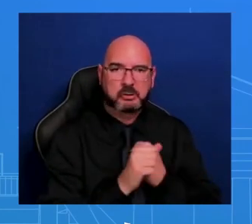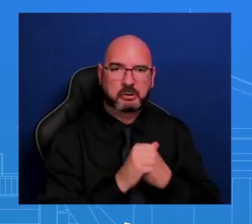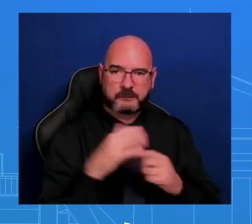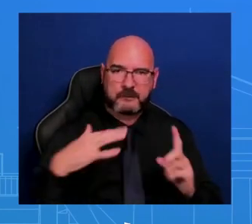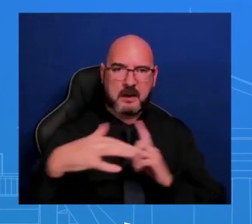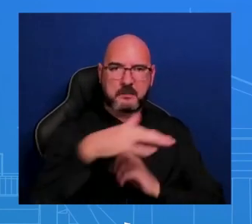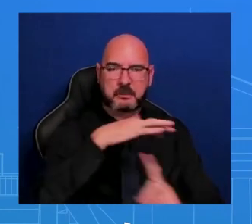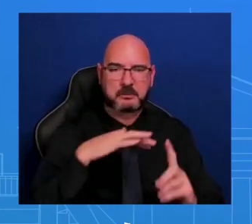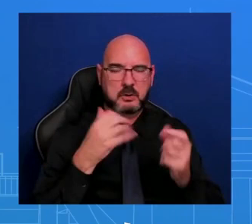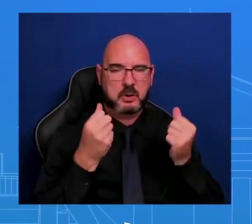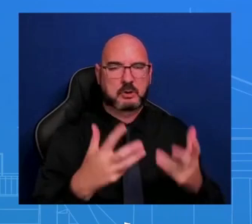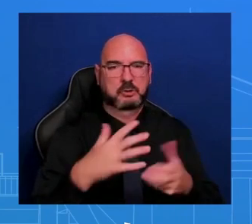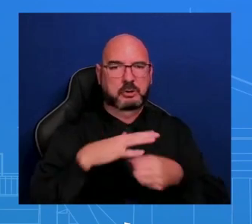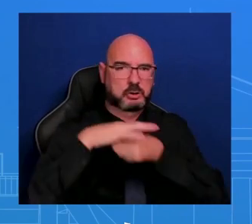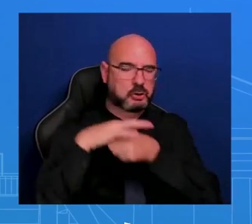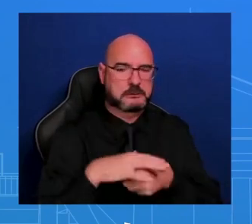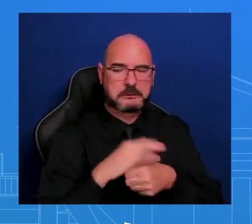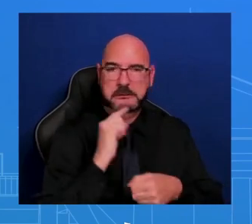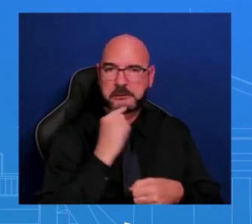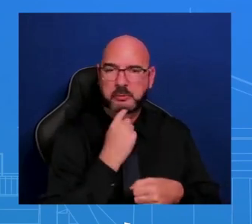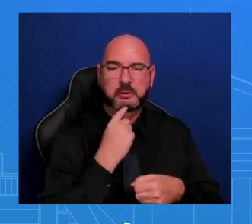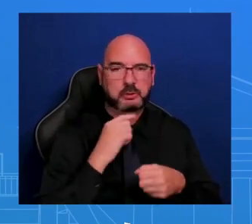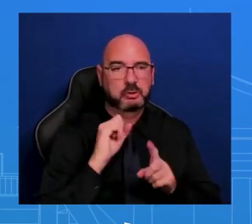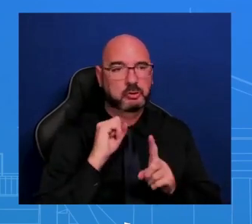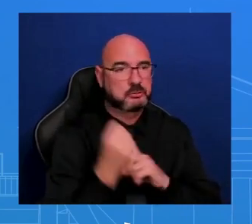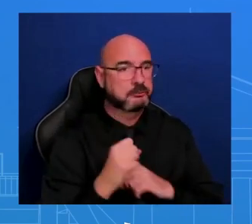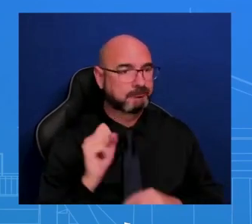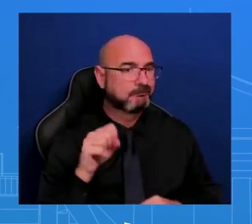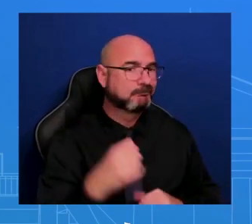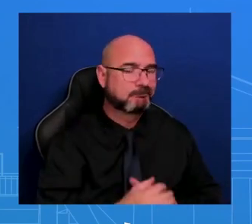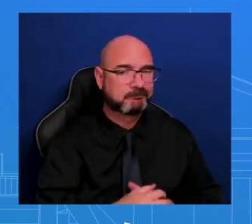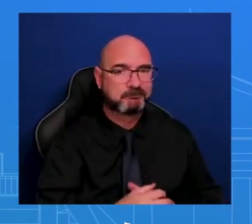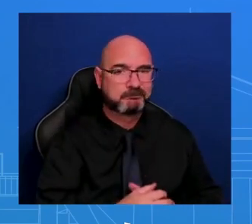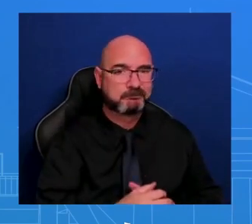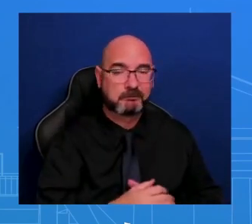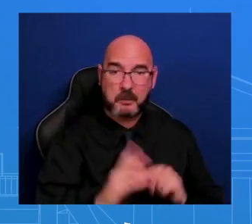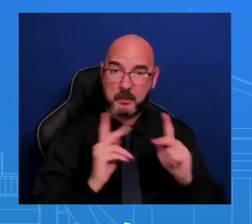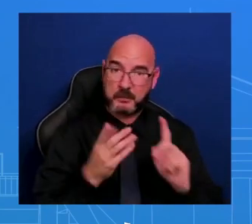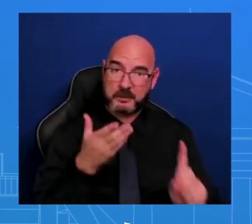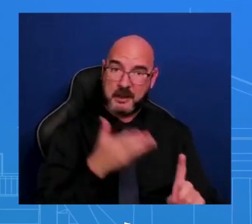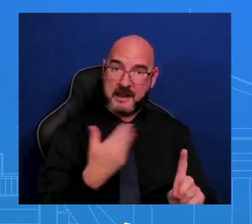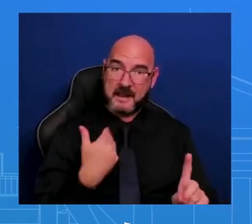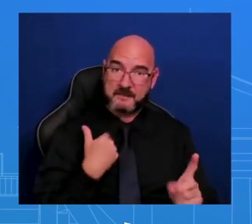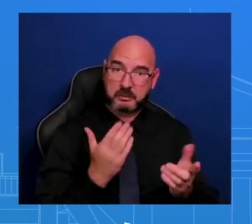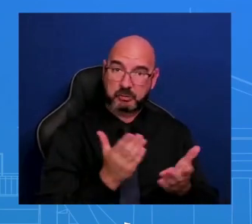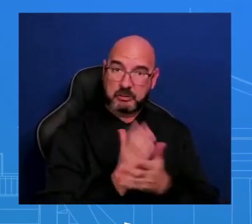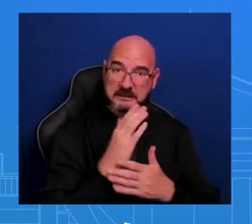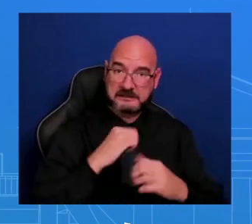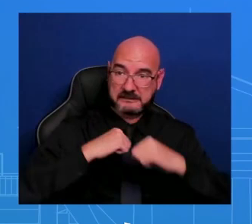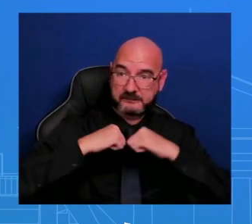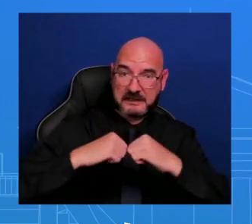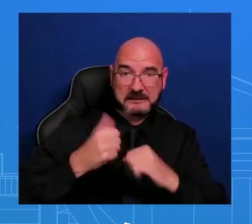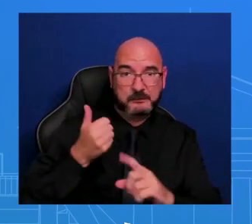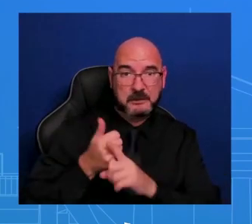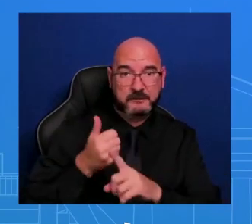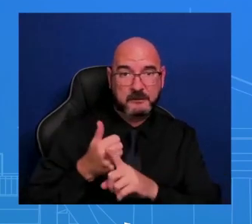Our commanders on the ground have the right to defend themselves and their troops and can take the appropriate and are taking the appropriate force